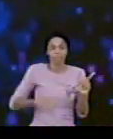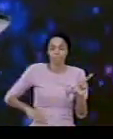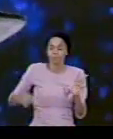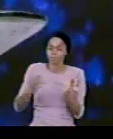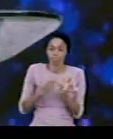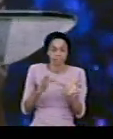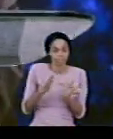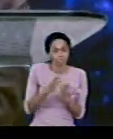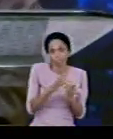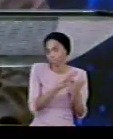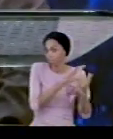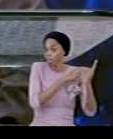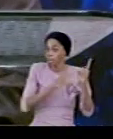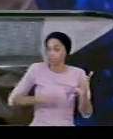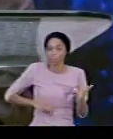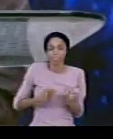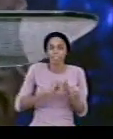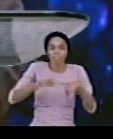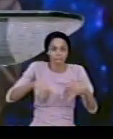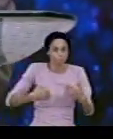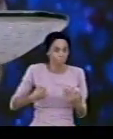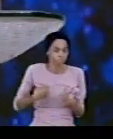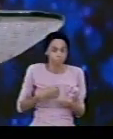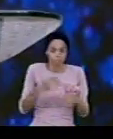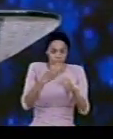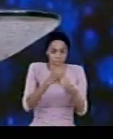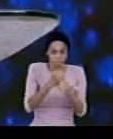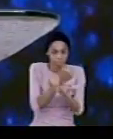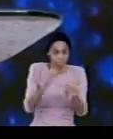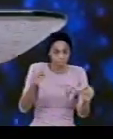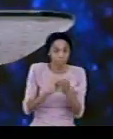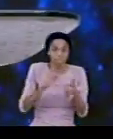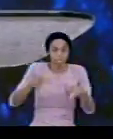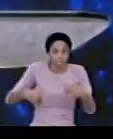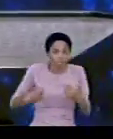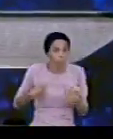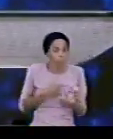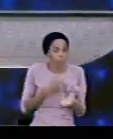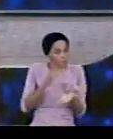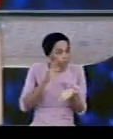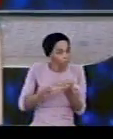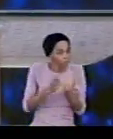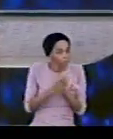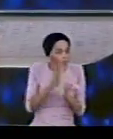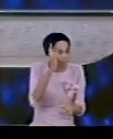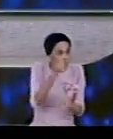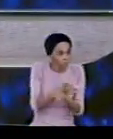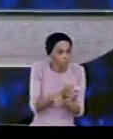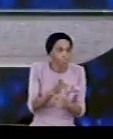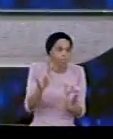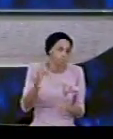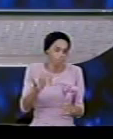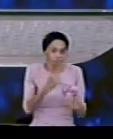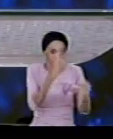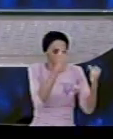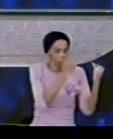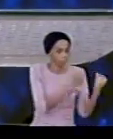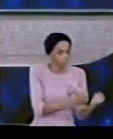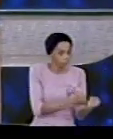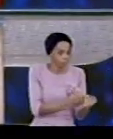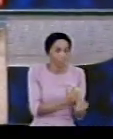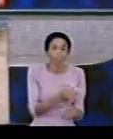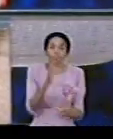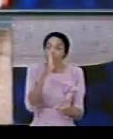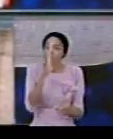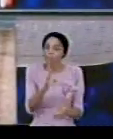Christ. That's how we get saved, and we get justified by faith. Being justified